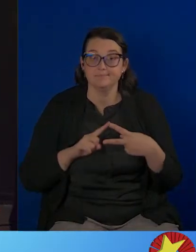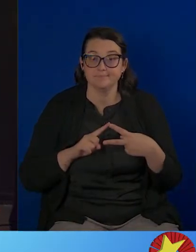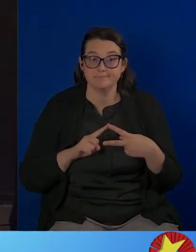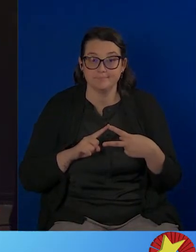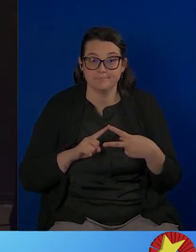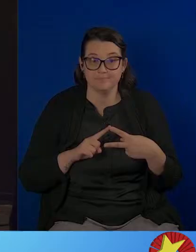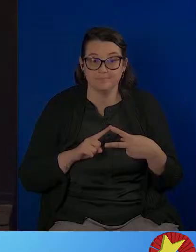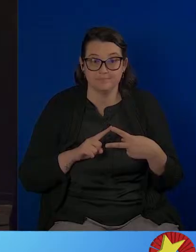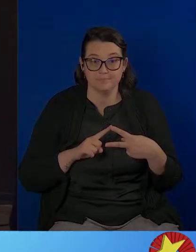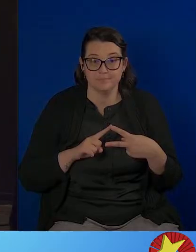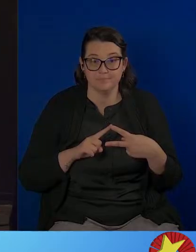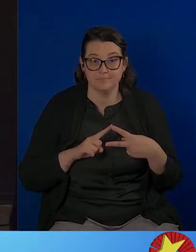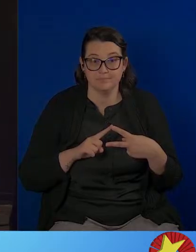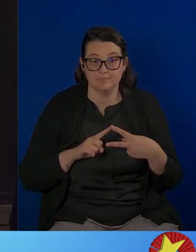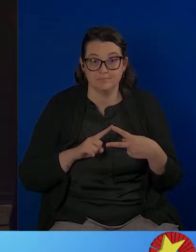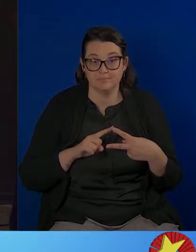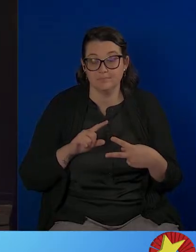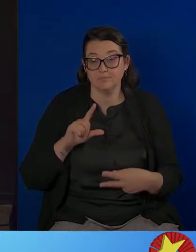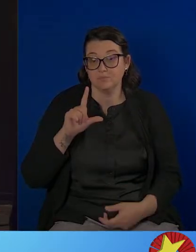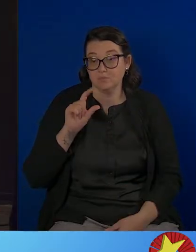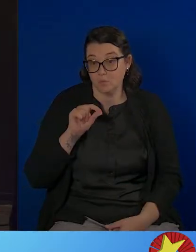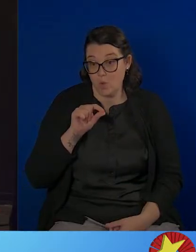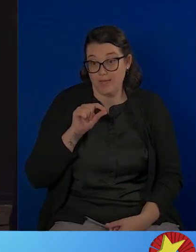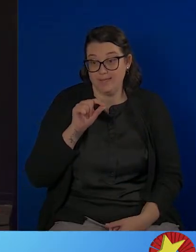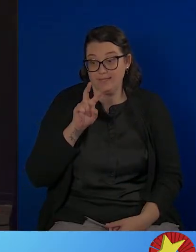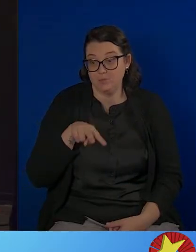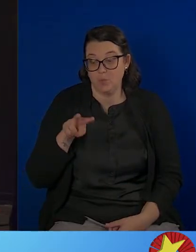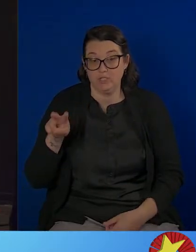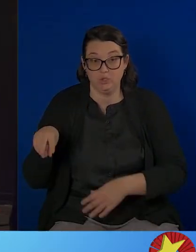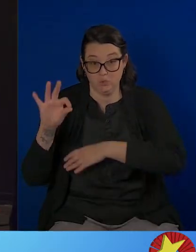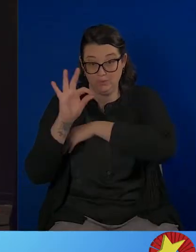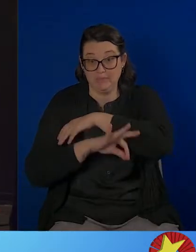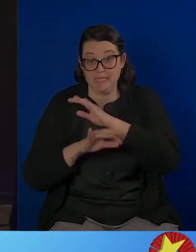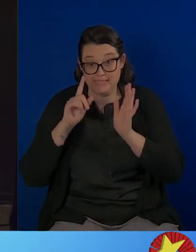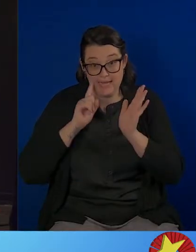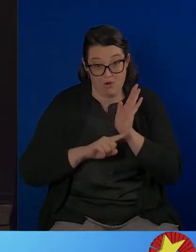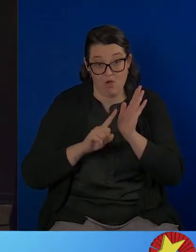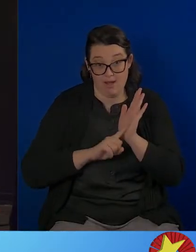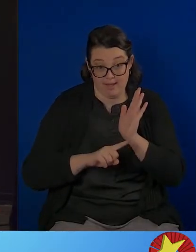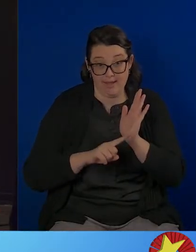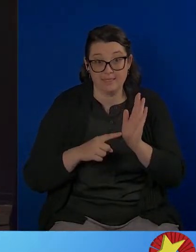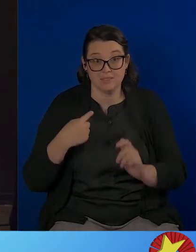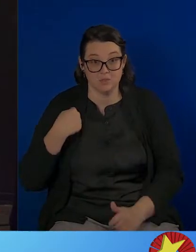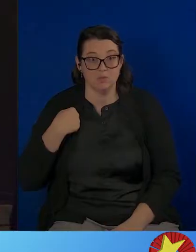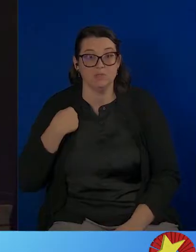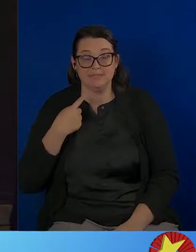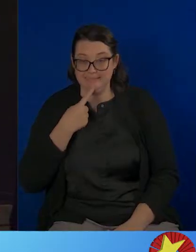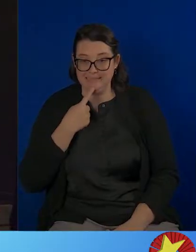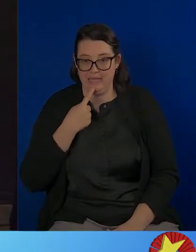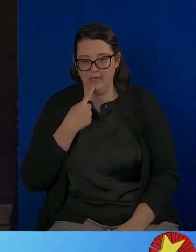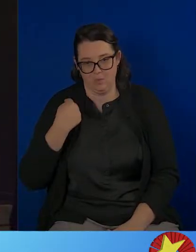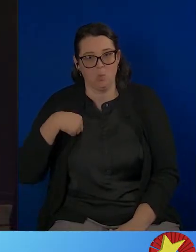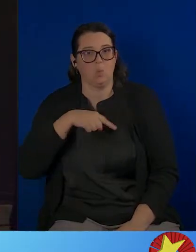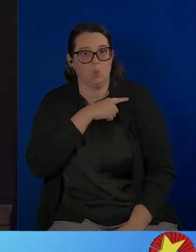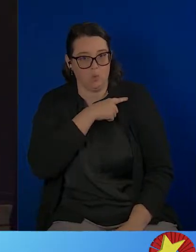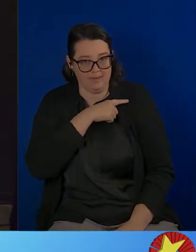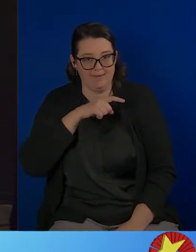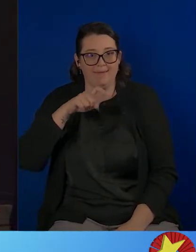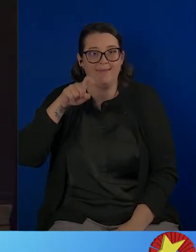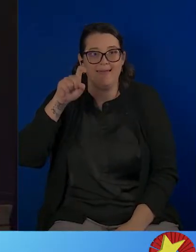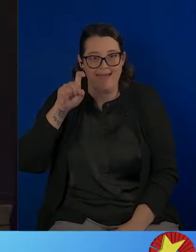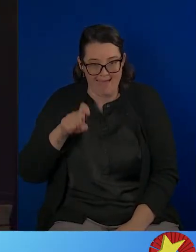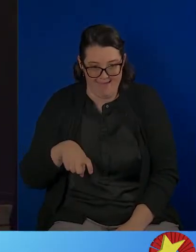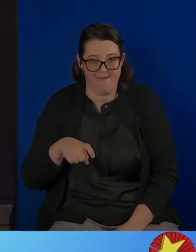The first is that the 2022 sunset audit stated that we must